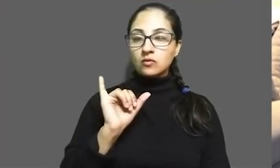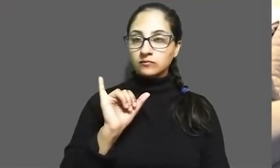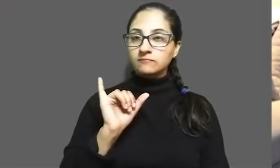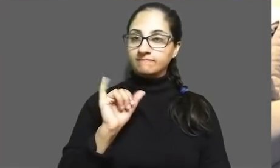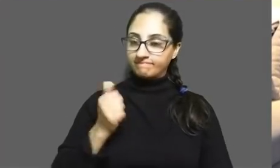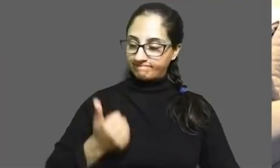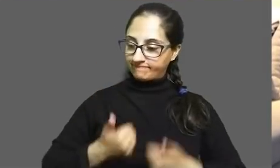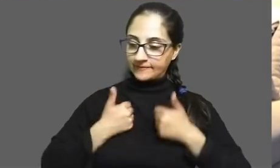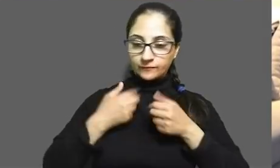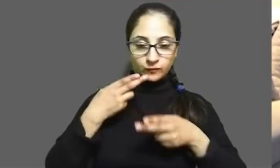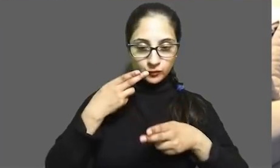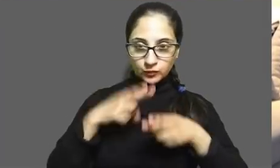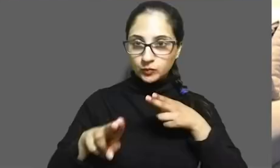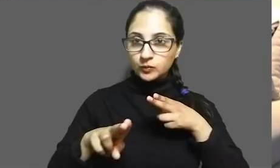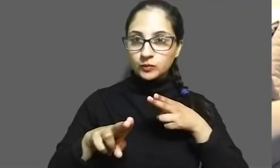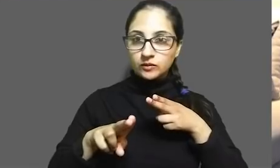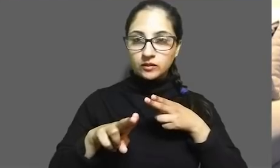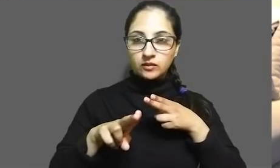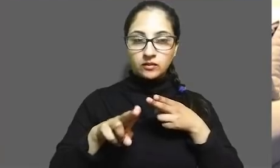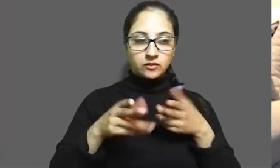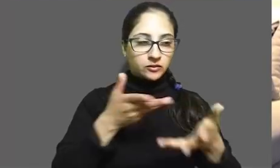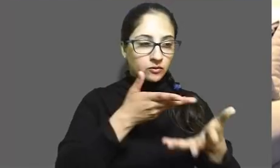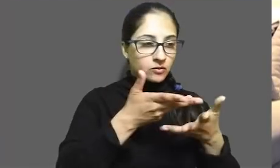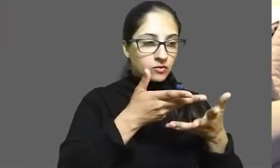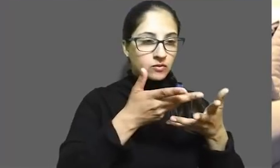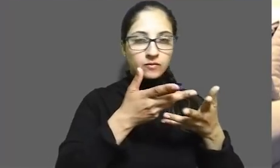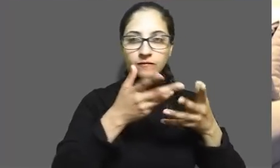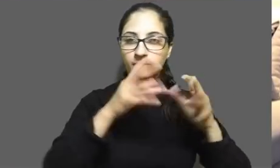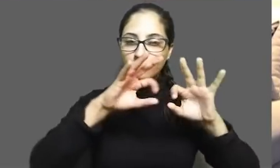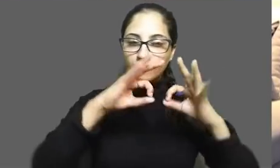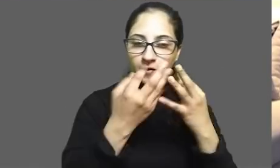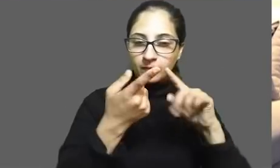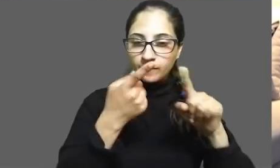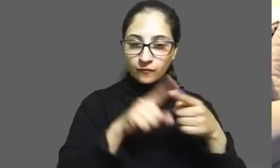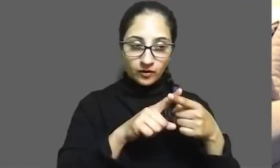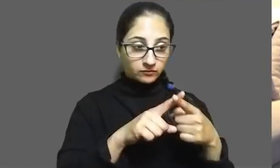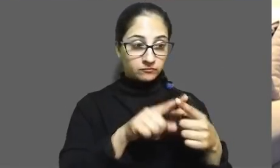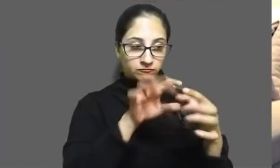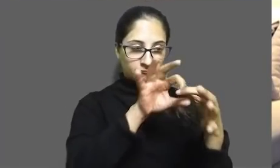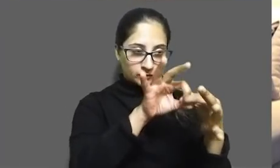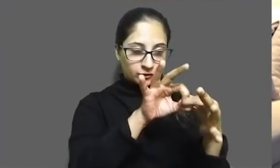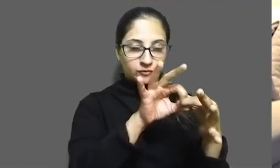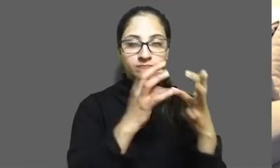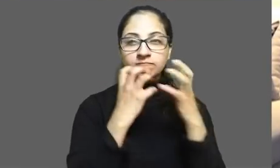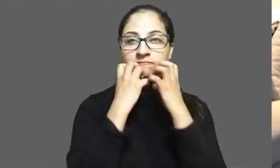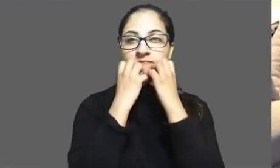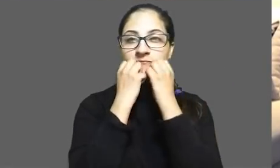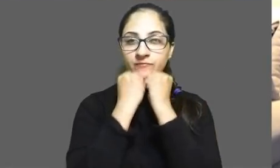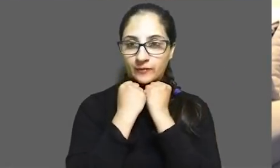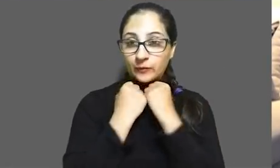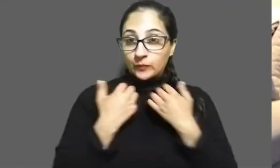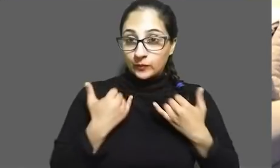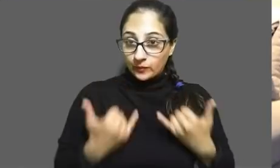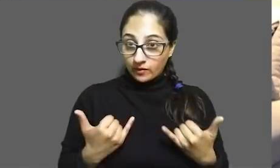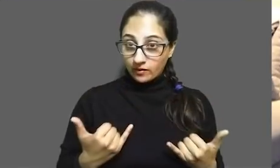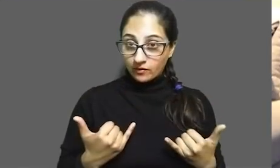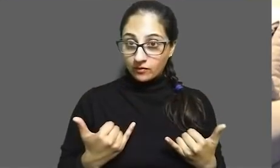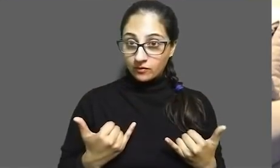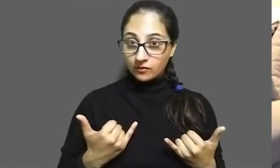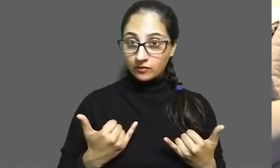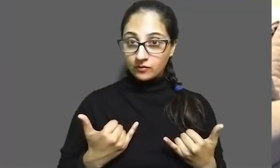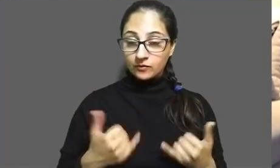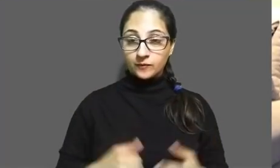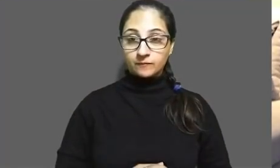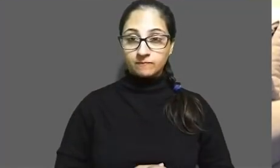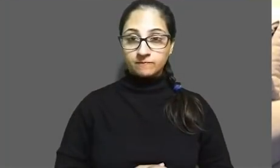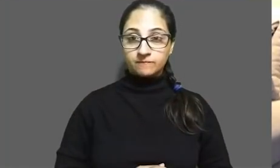Living through loss, living through instability, makes us think about what we can count on. We can